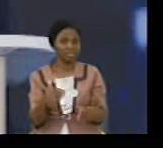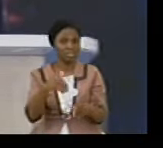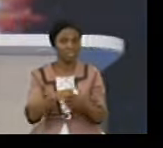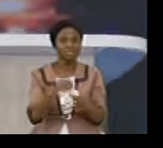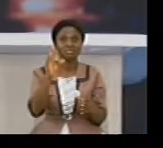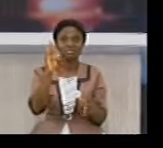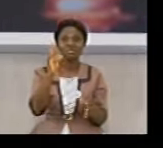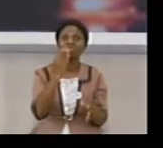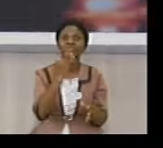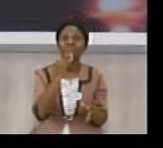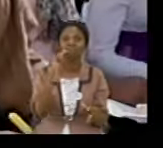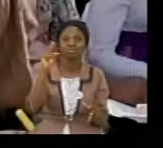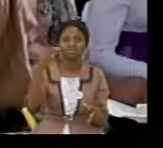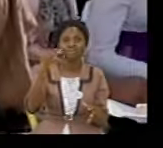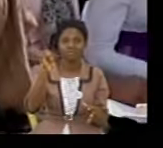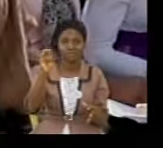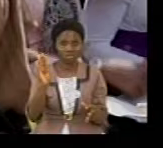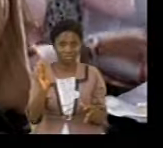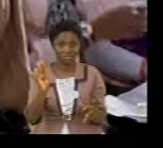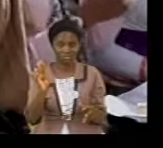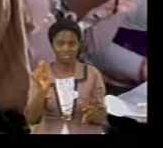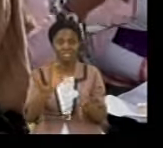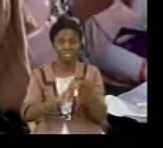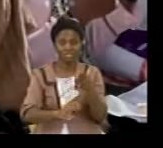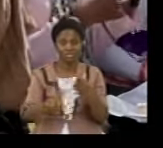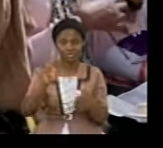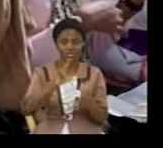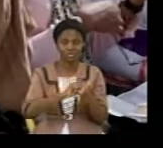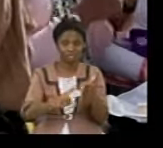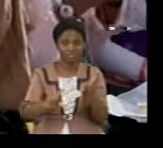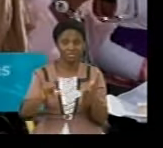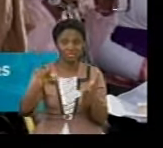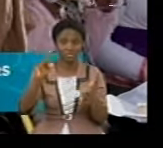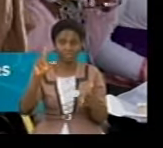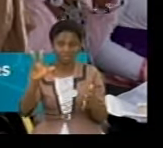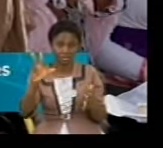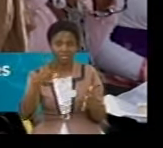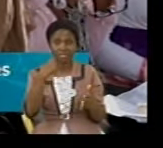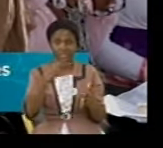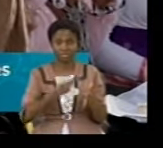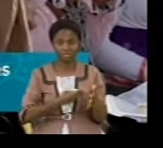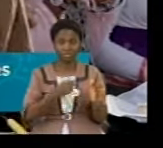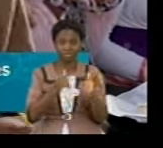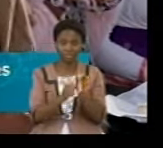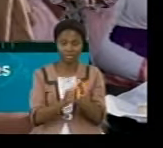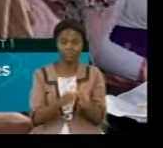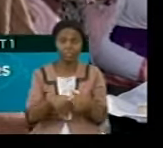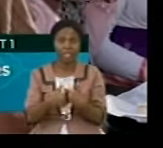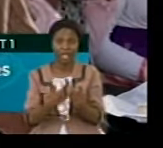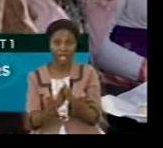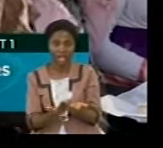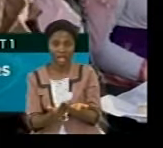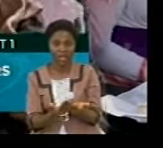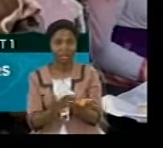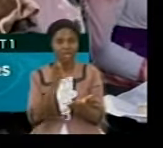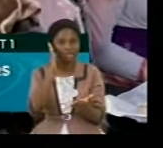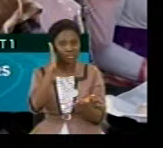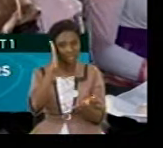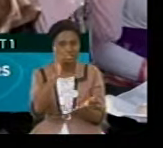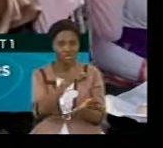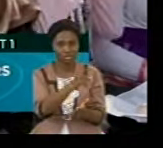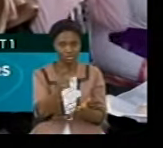reading from verse 3. Hebrews chapter 2, verse 3, it tells us, how shall we escape if